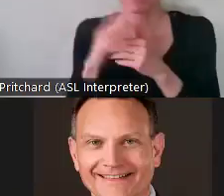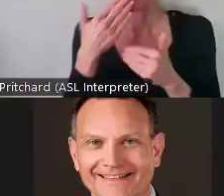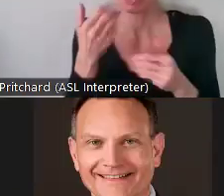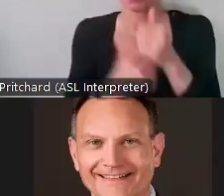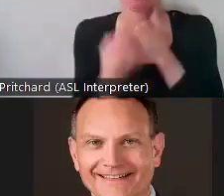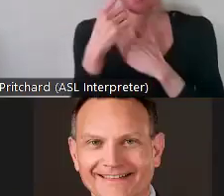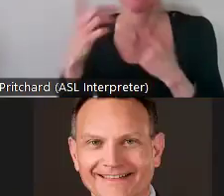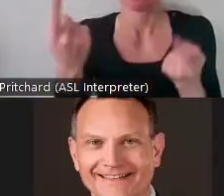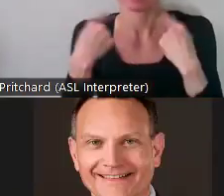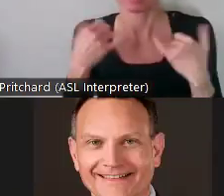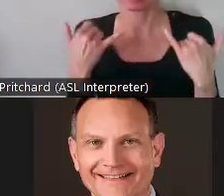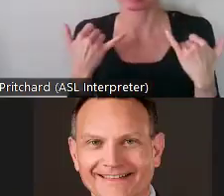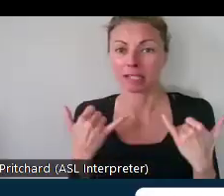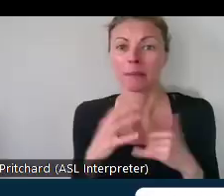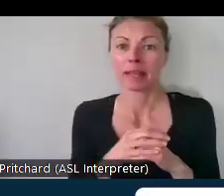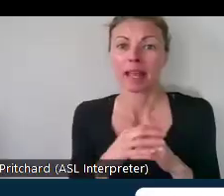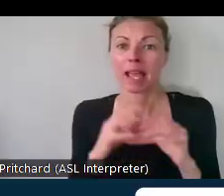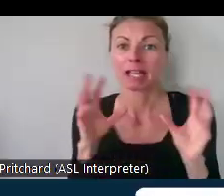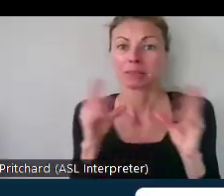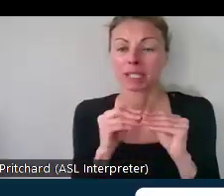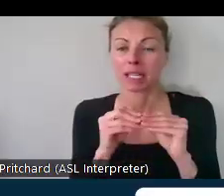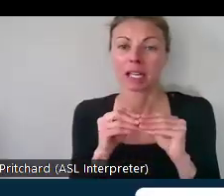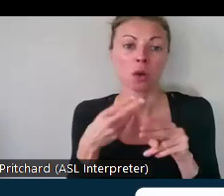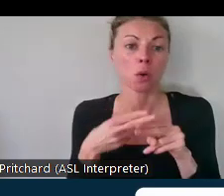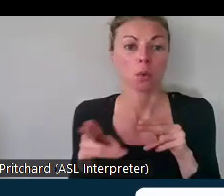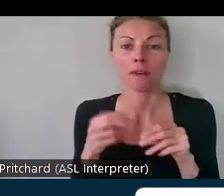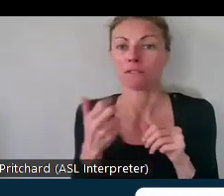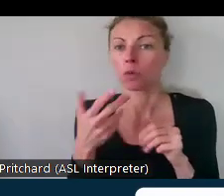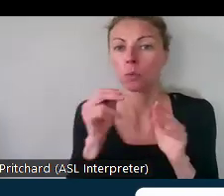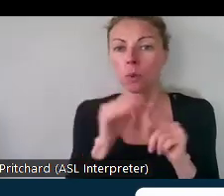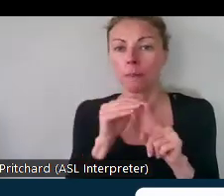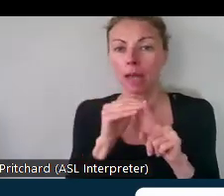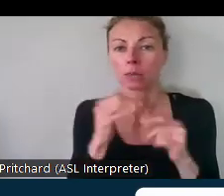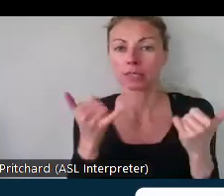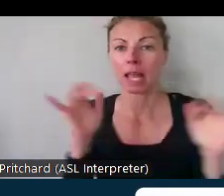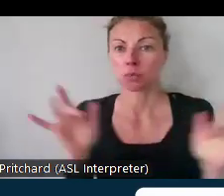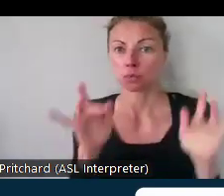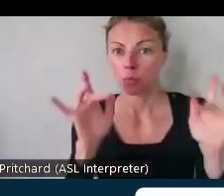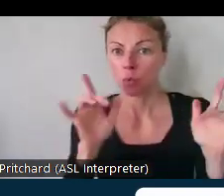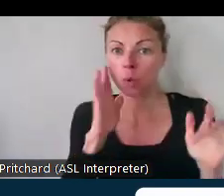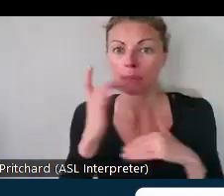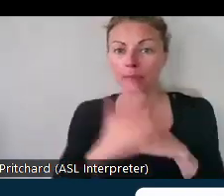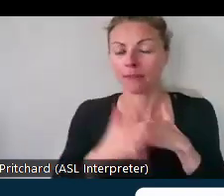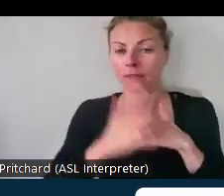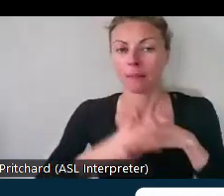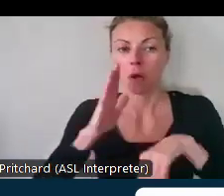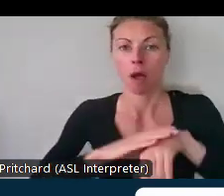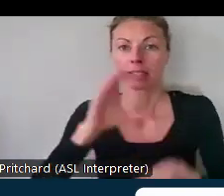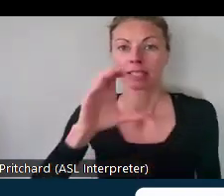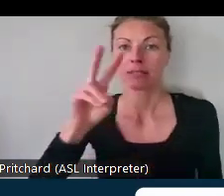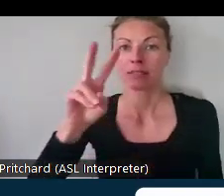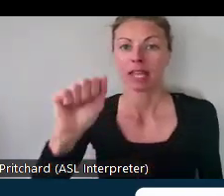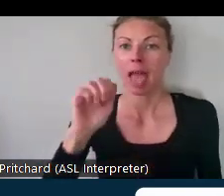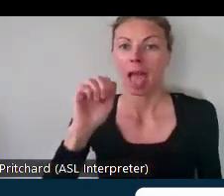for attending today's webinar. Just a couple reminders that today's recording will be available on CDA's YouTube